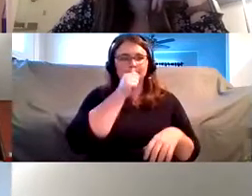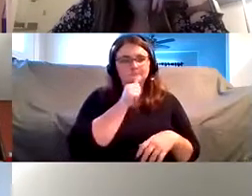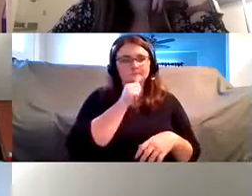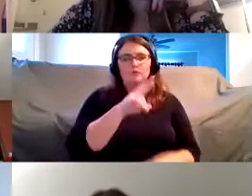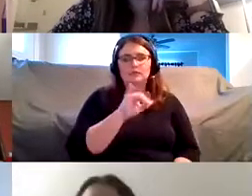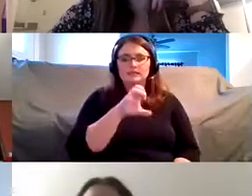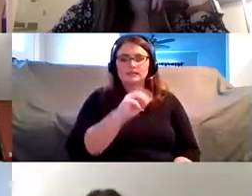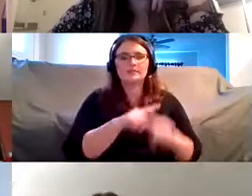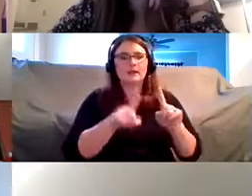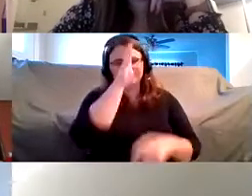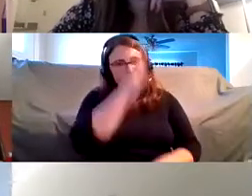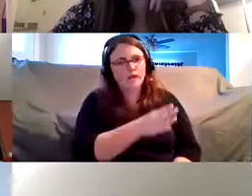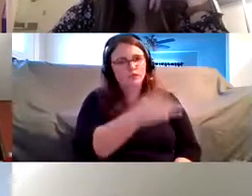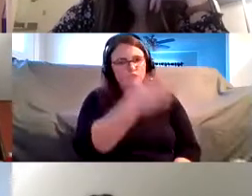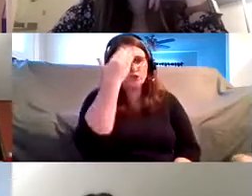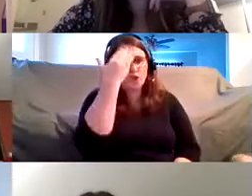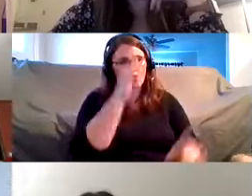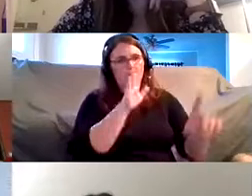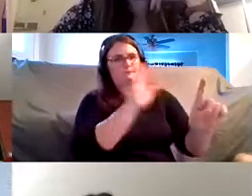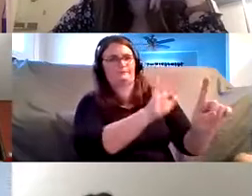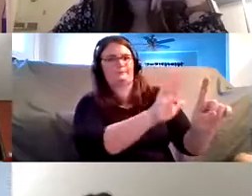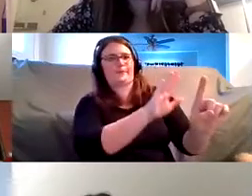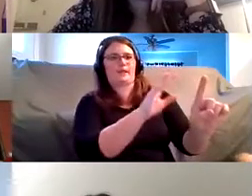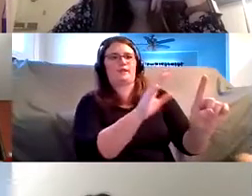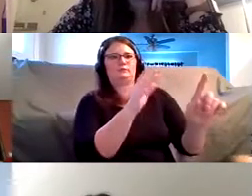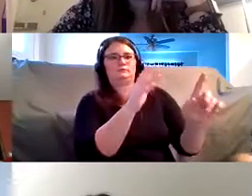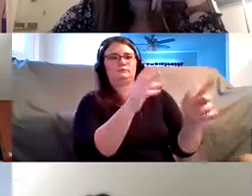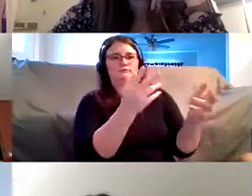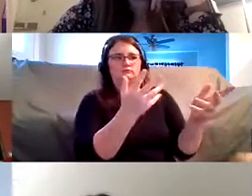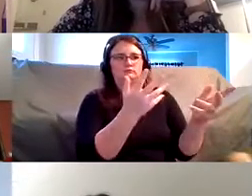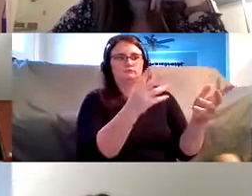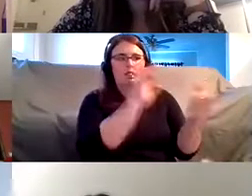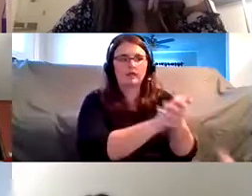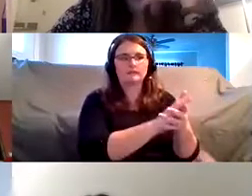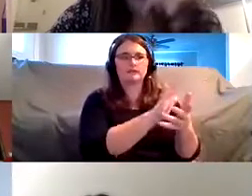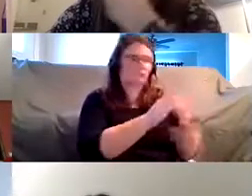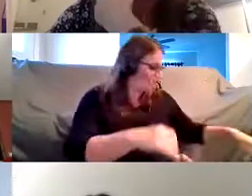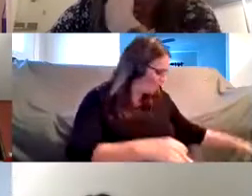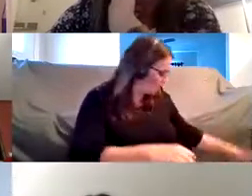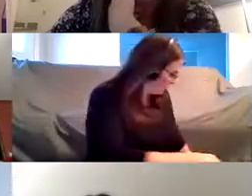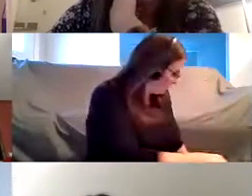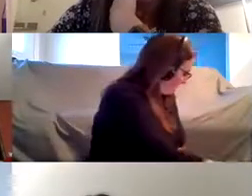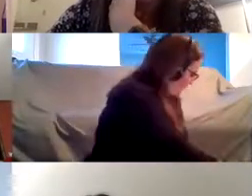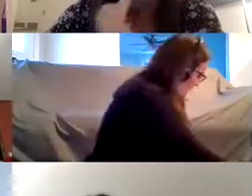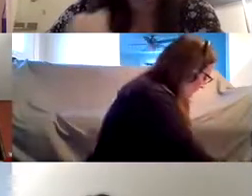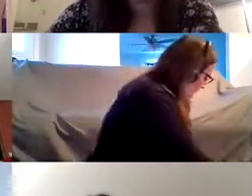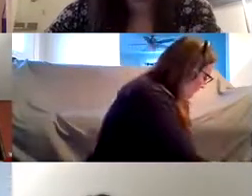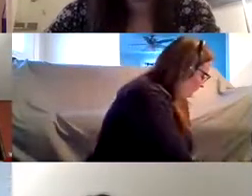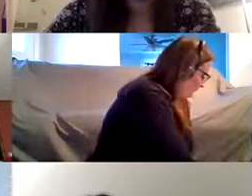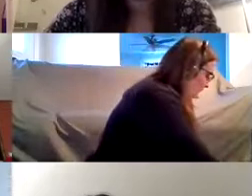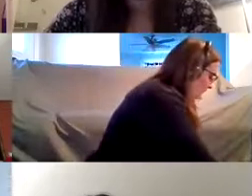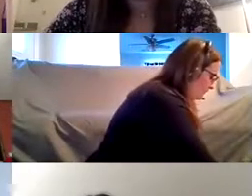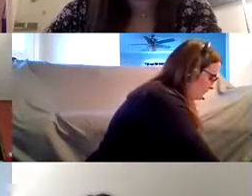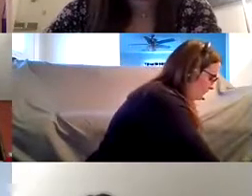blunt. You kind of know where the person stands. It's those microaggressions and that incivility where you don't know, like you just said, that you don't know who you